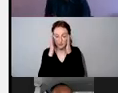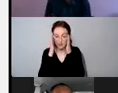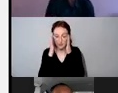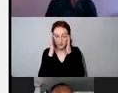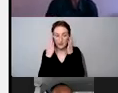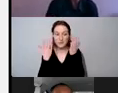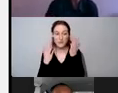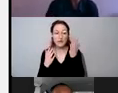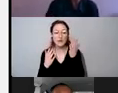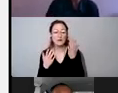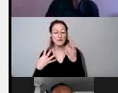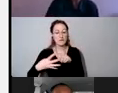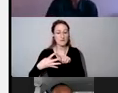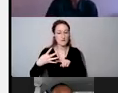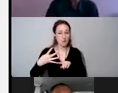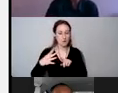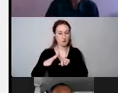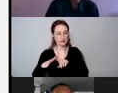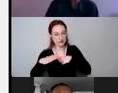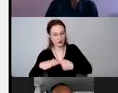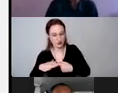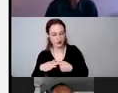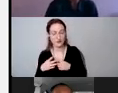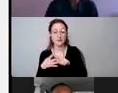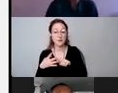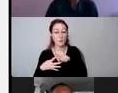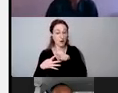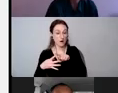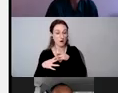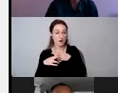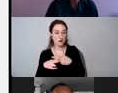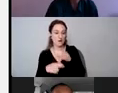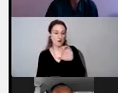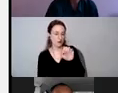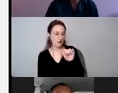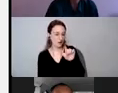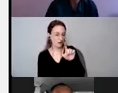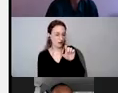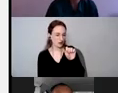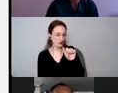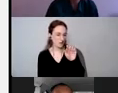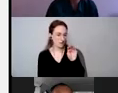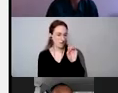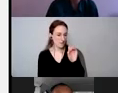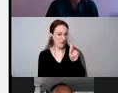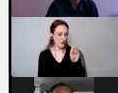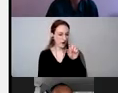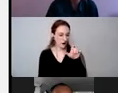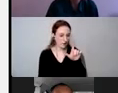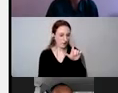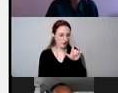these four initiatives. So one of them was called Komsomolka, Feminism of